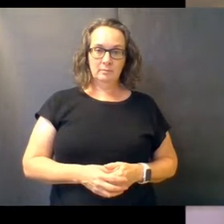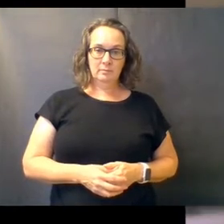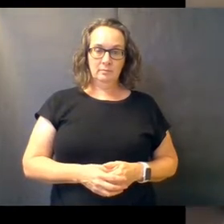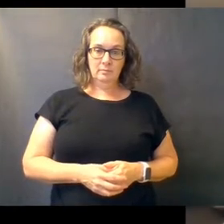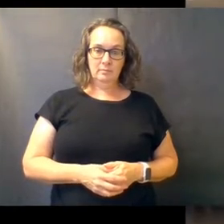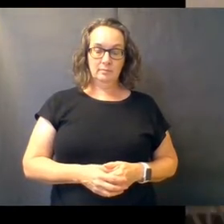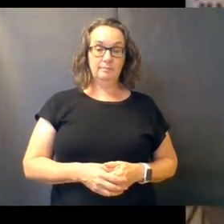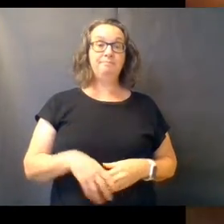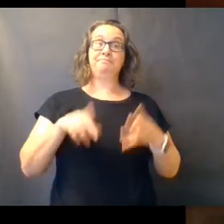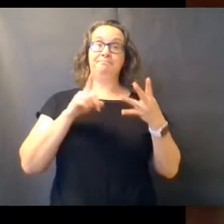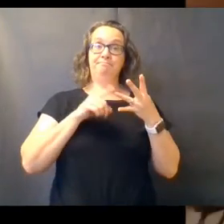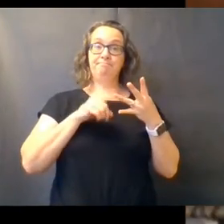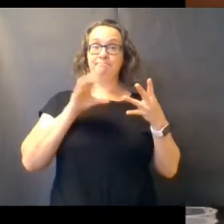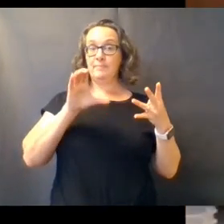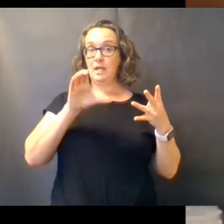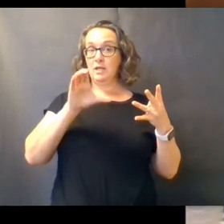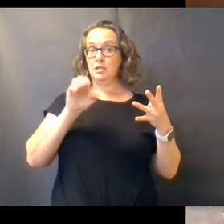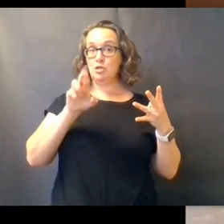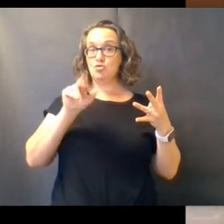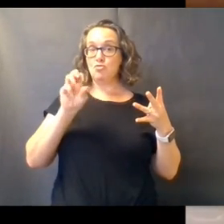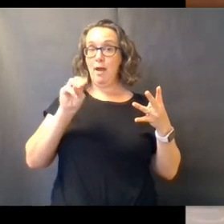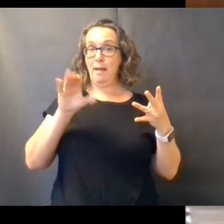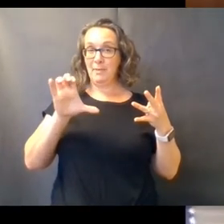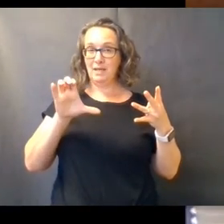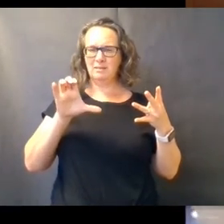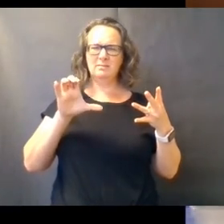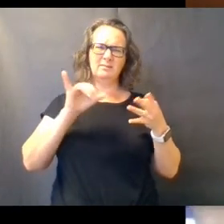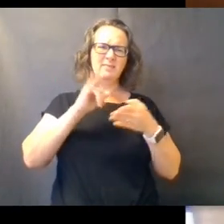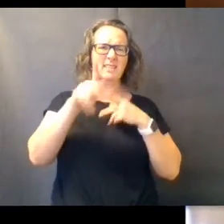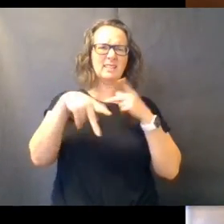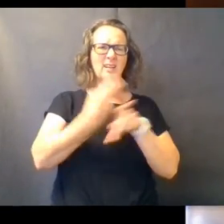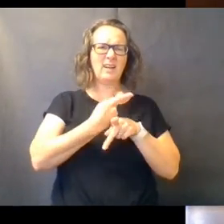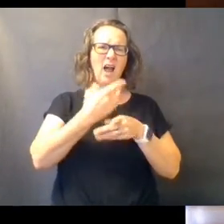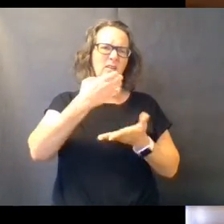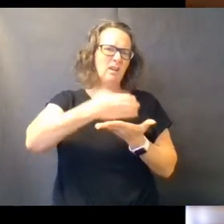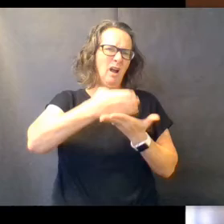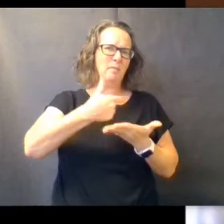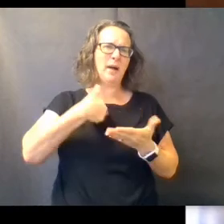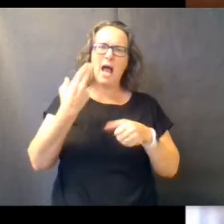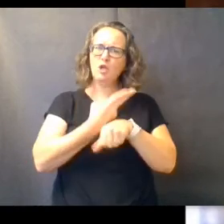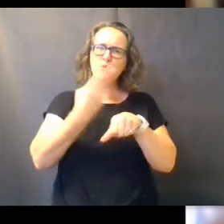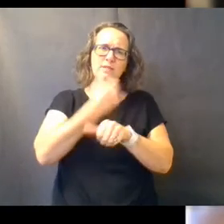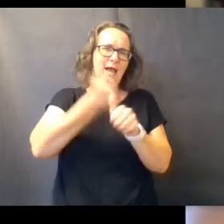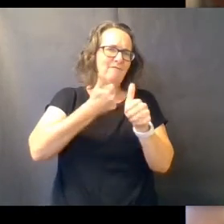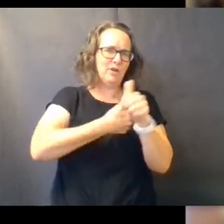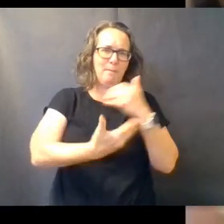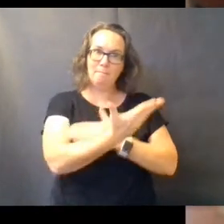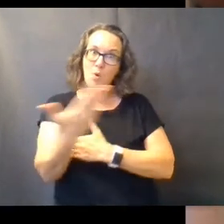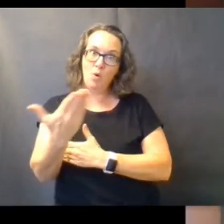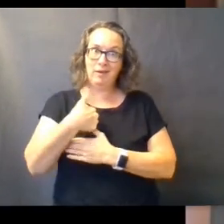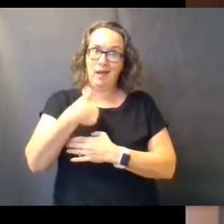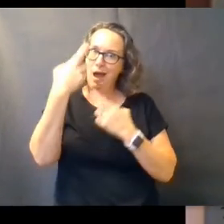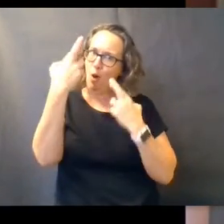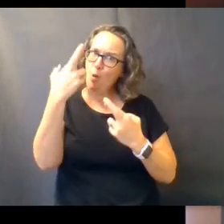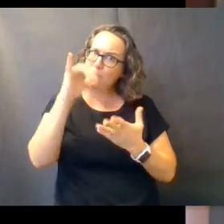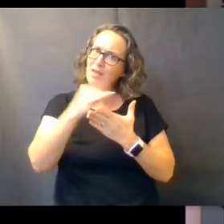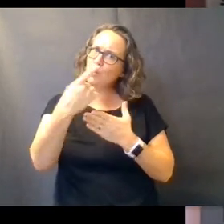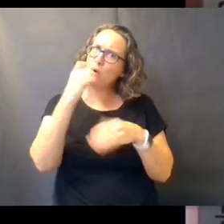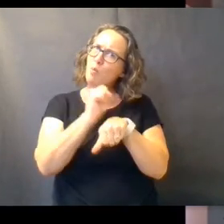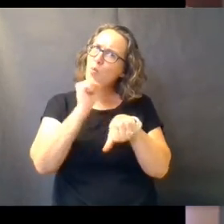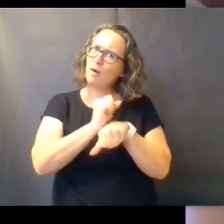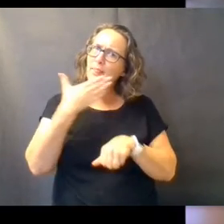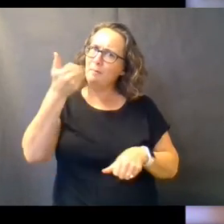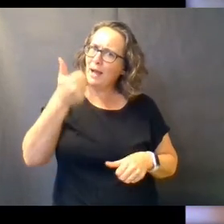The ceramic, this is kind of the type of cup I use every morning. I'm certainly hoping that it works the best.